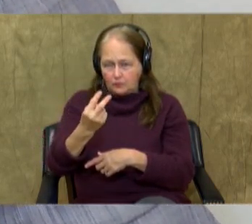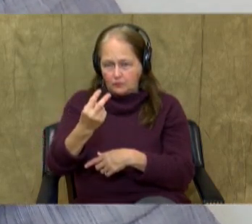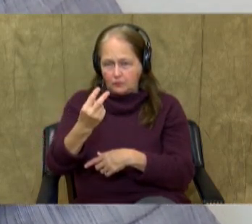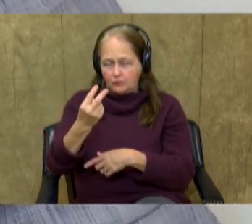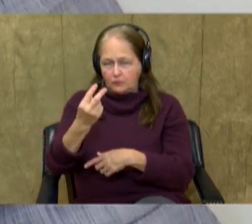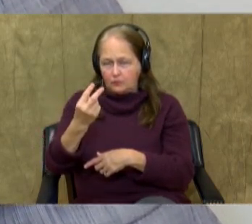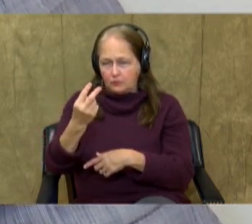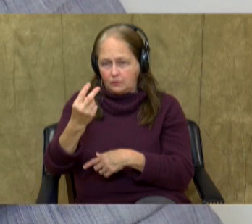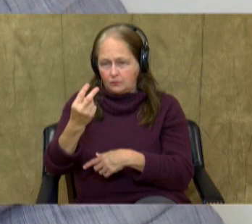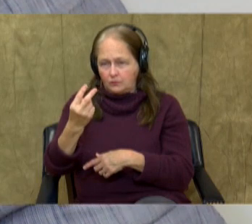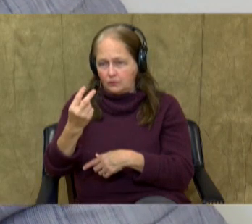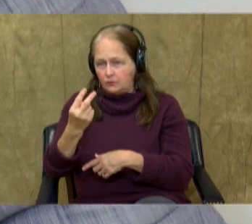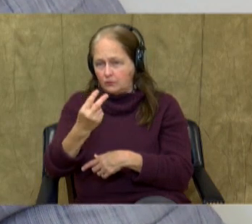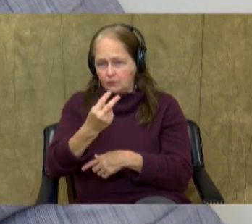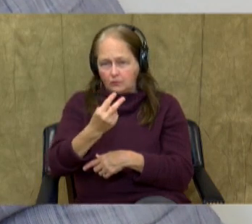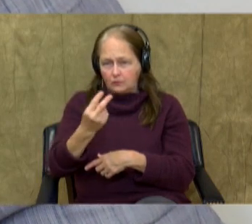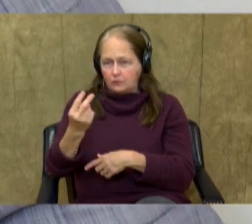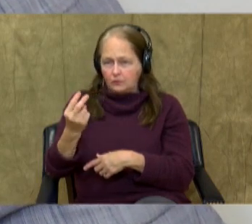2,